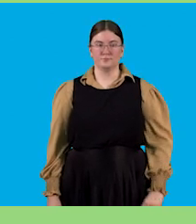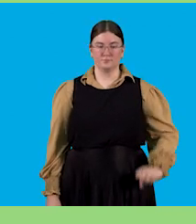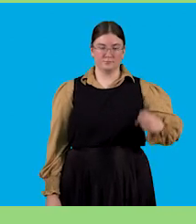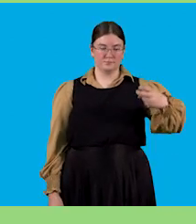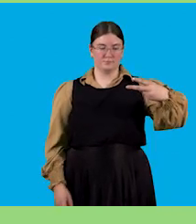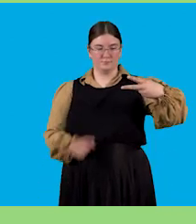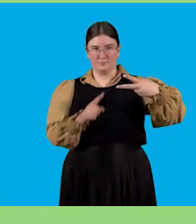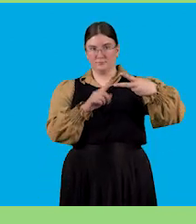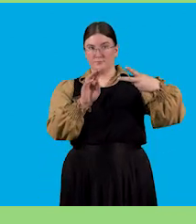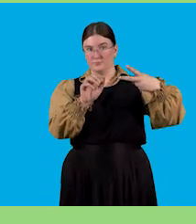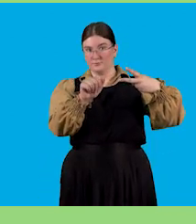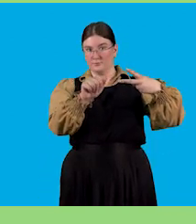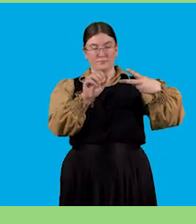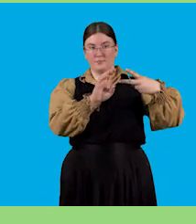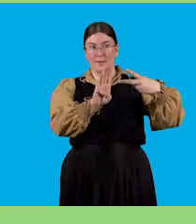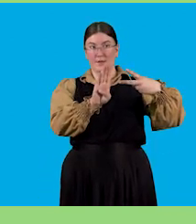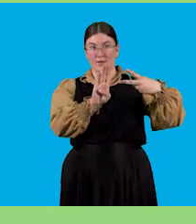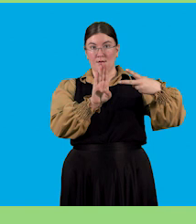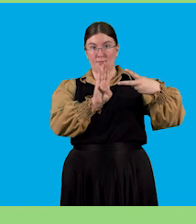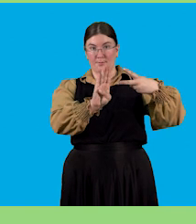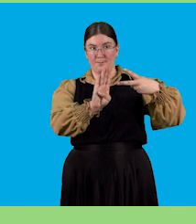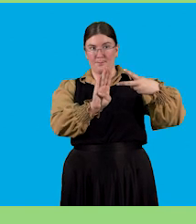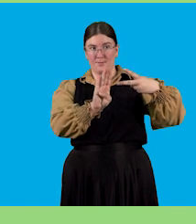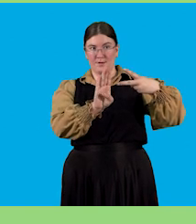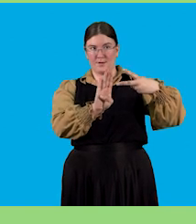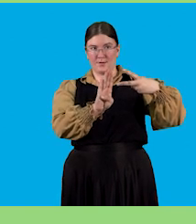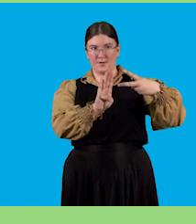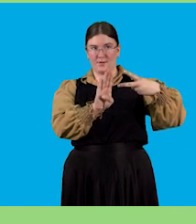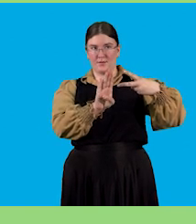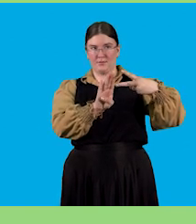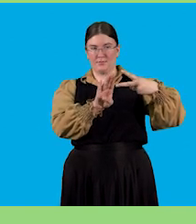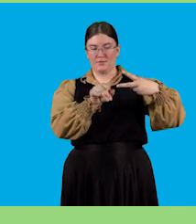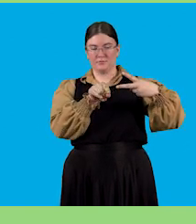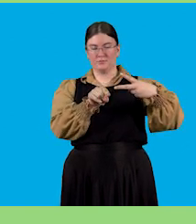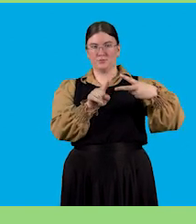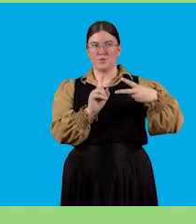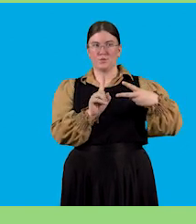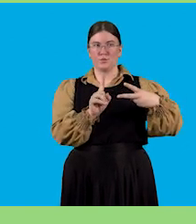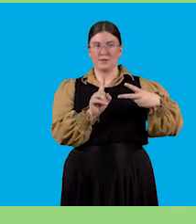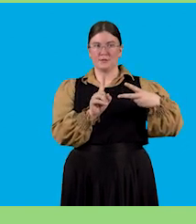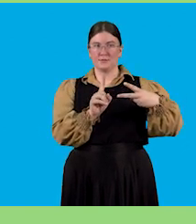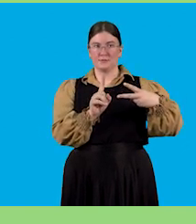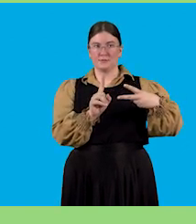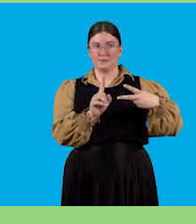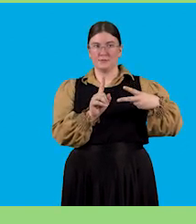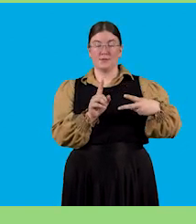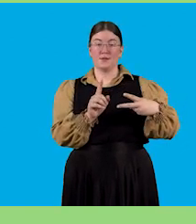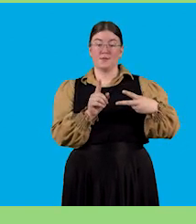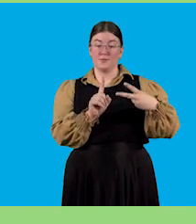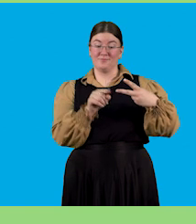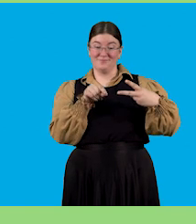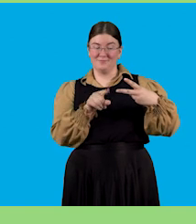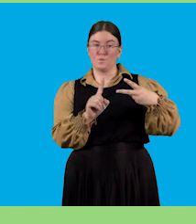And then label B is pointing to the male organ that is